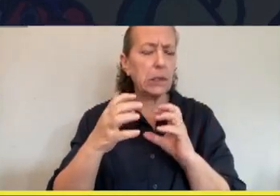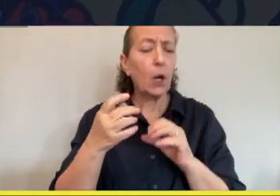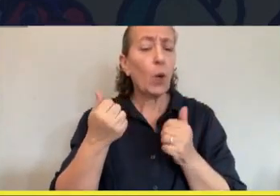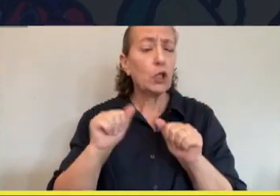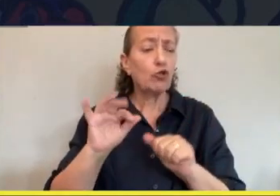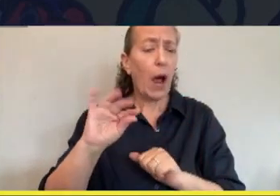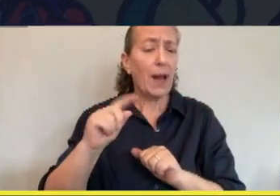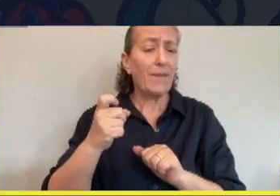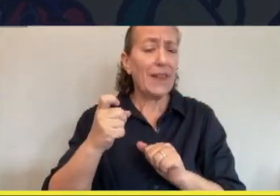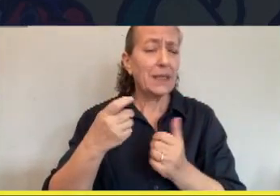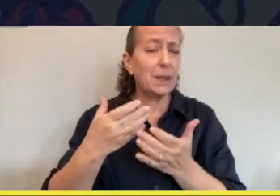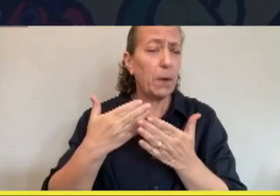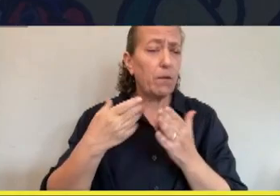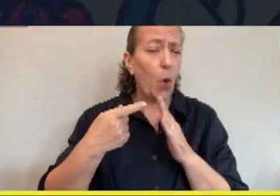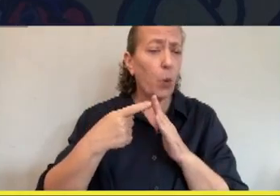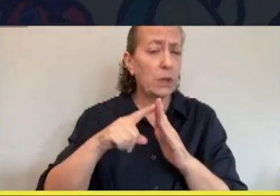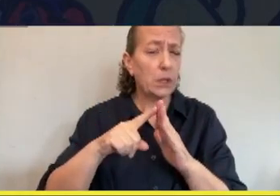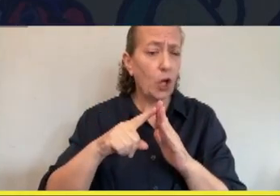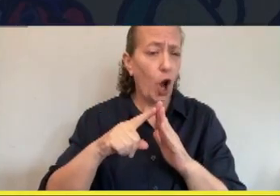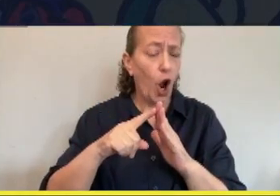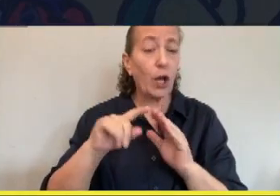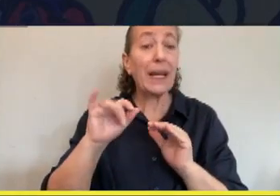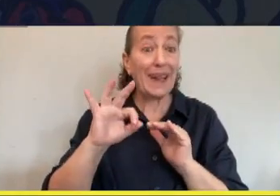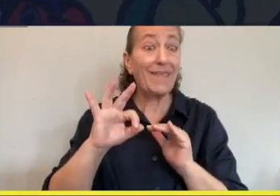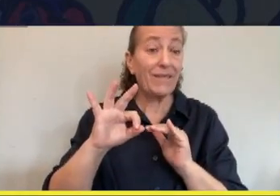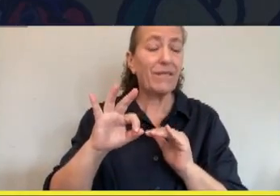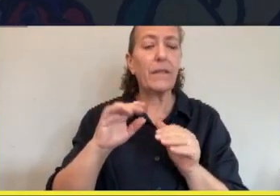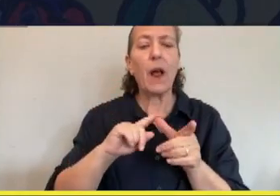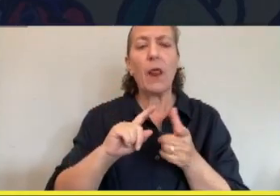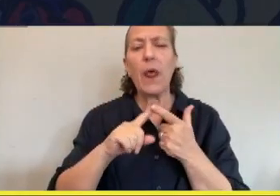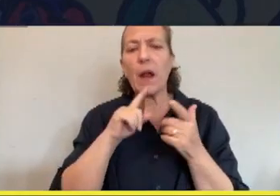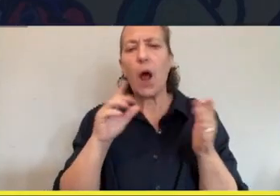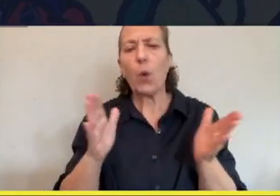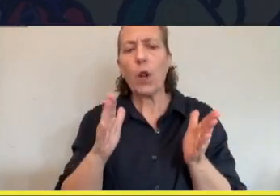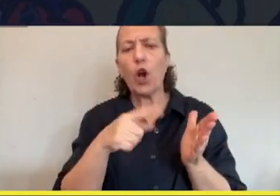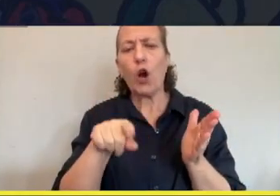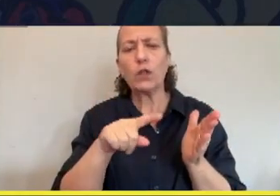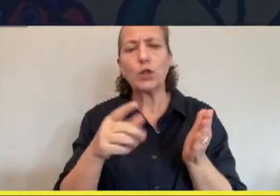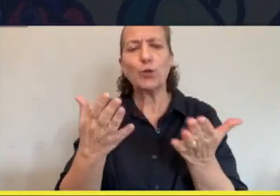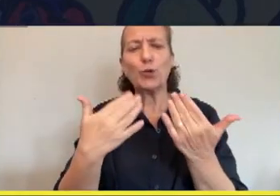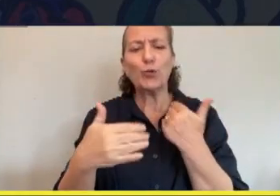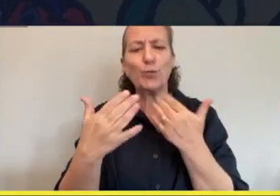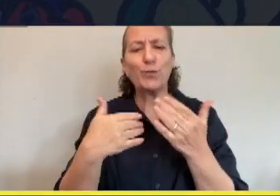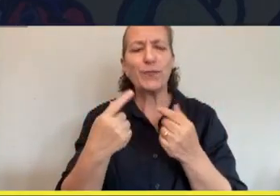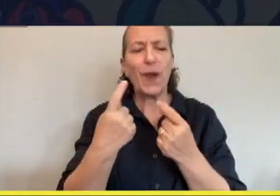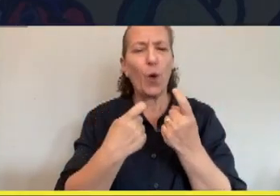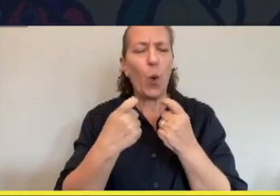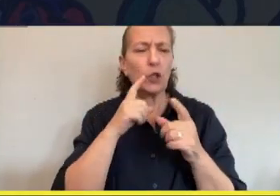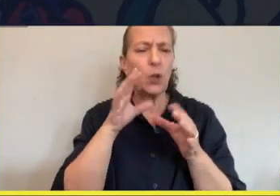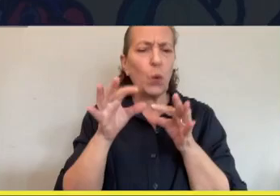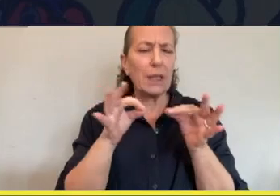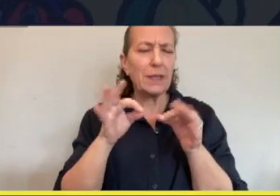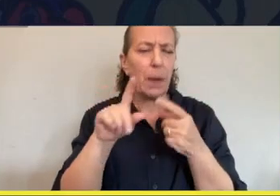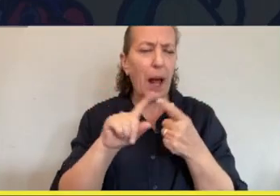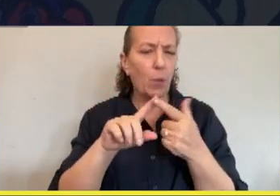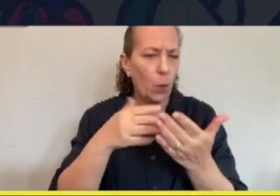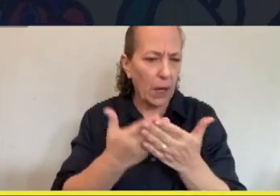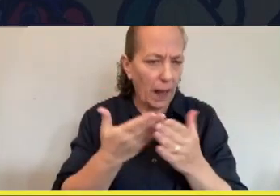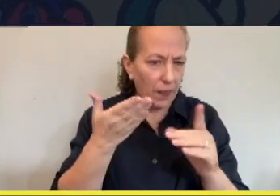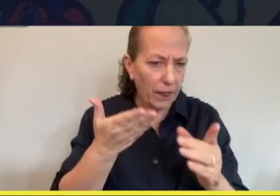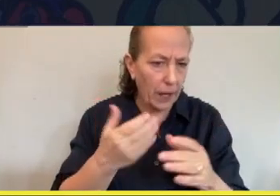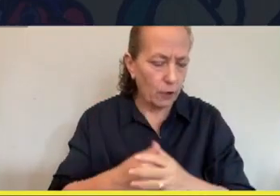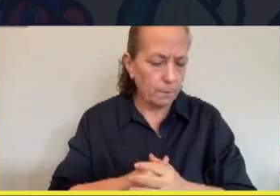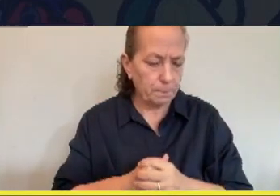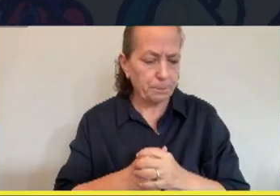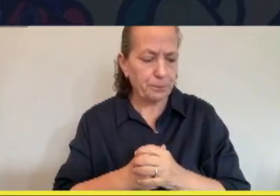I'll encourage you to ask questions and I'll explain how that works in a moment. We have a lot of other